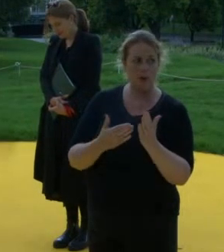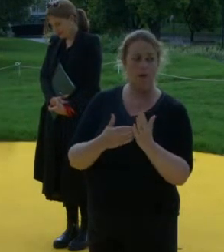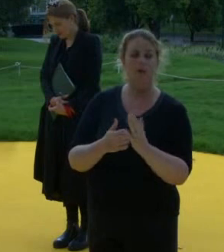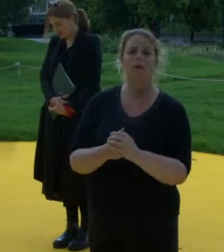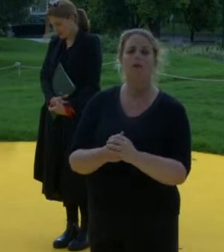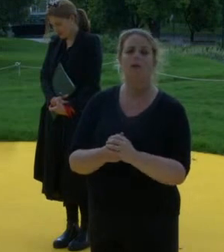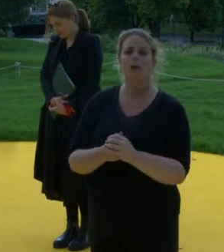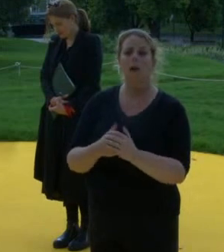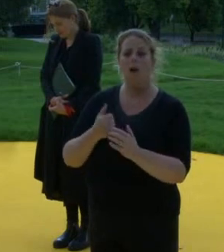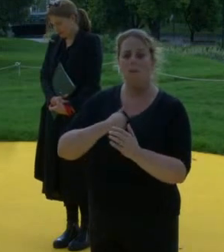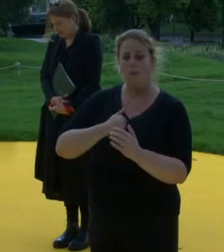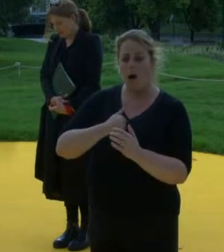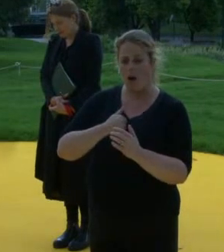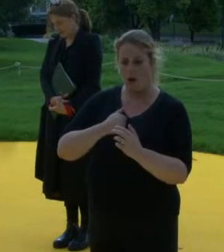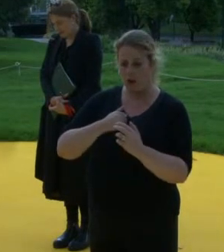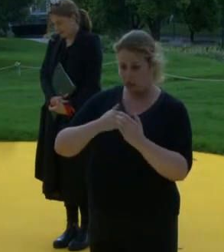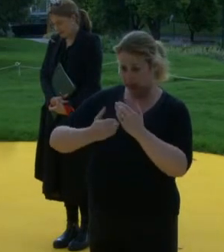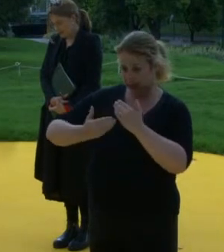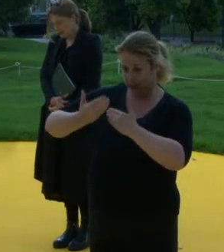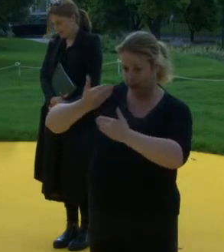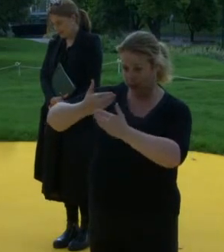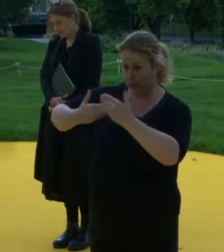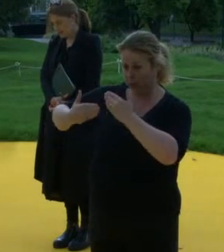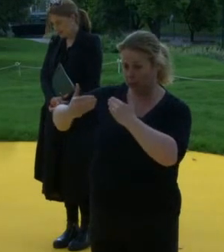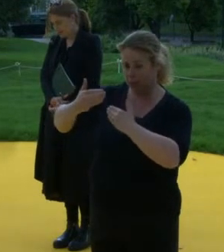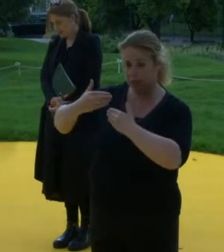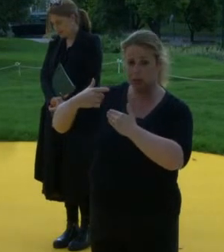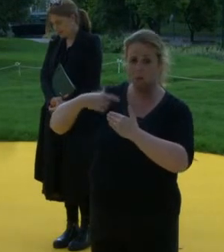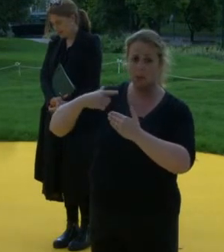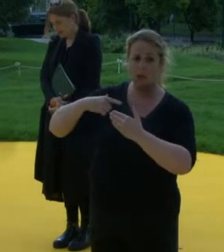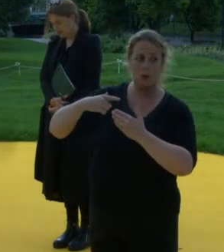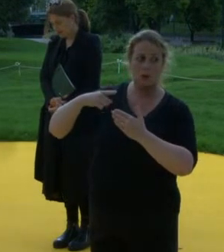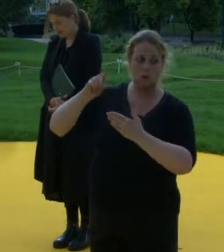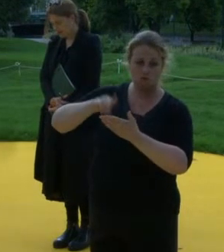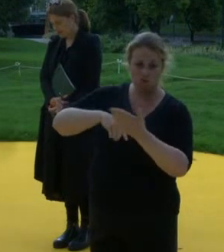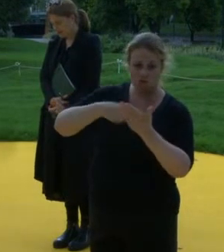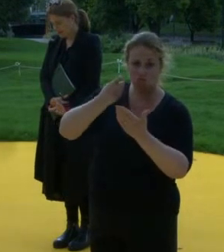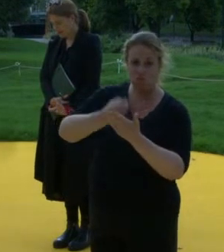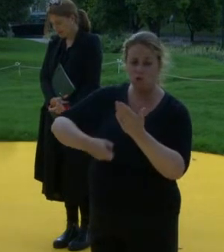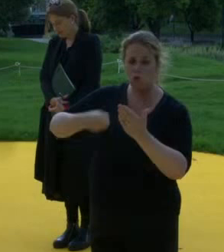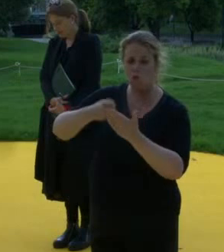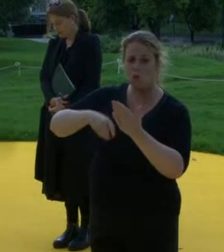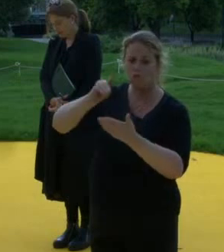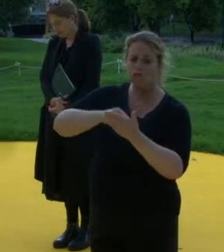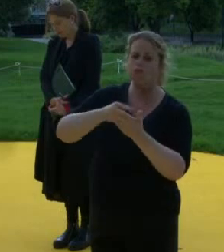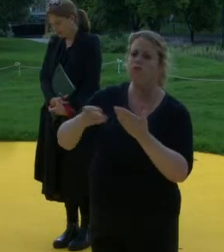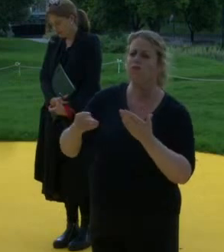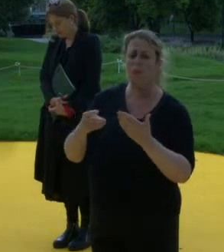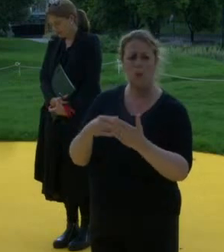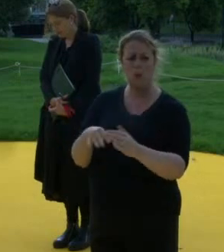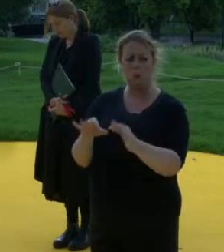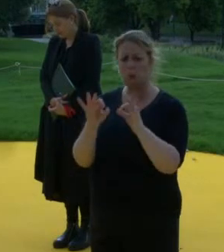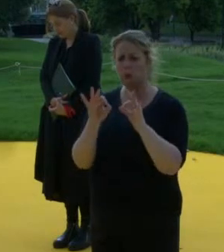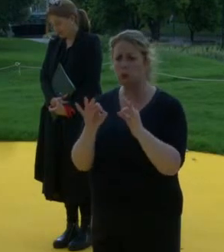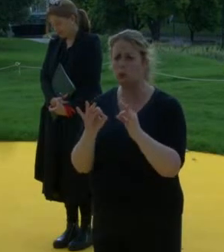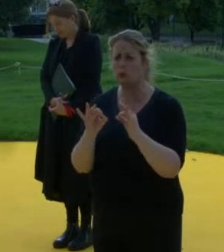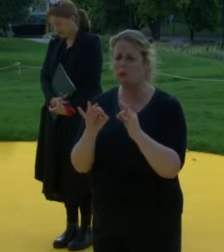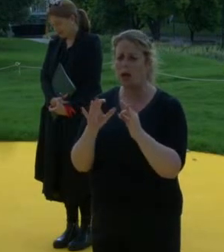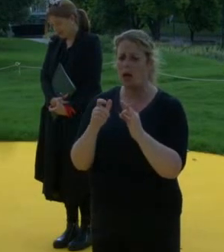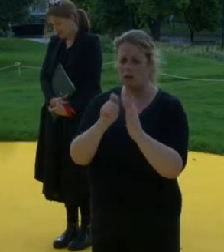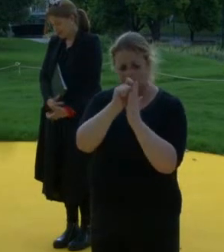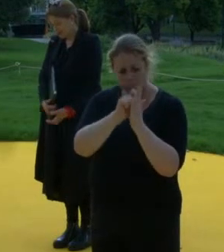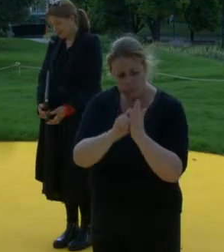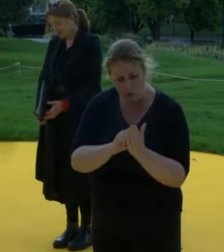ancestors, endured as a direct result of colonisation, is so special. To be able to write and have your written work